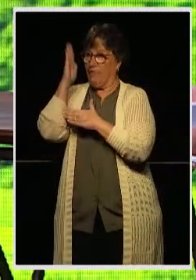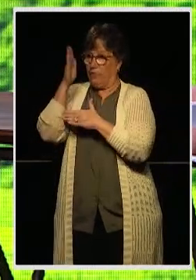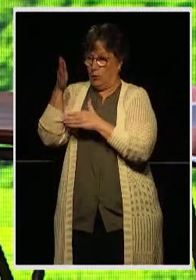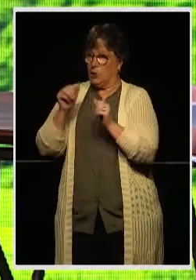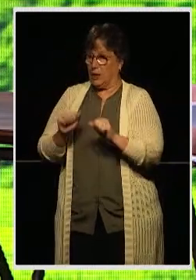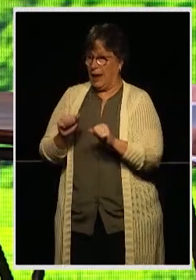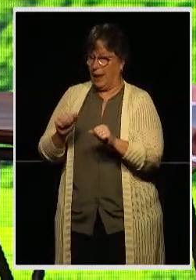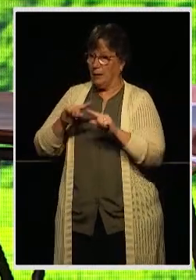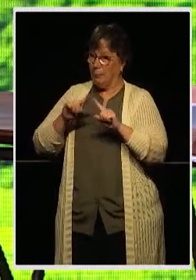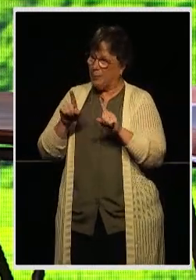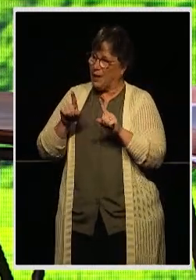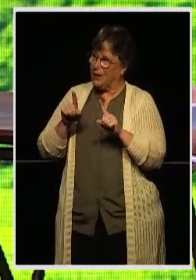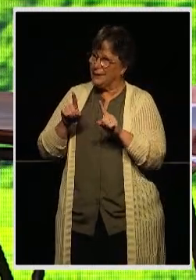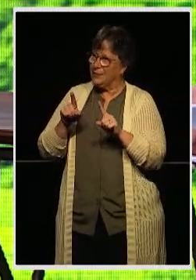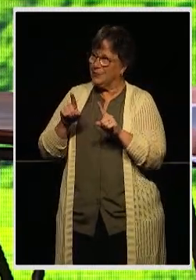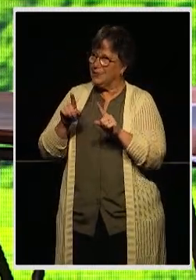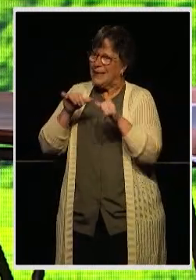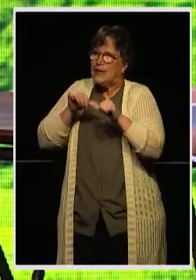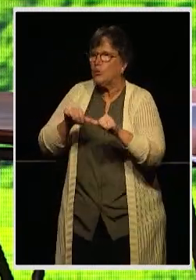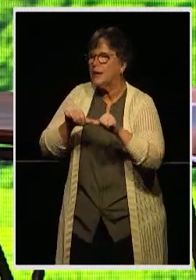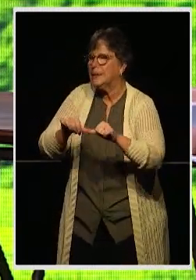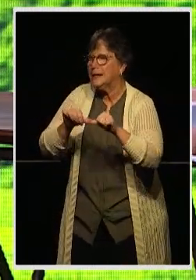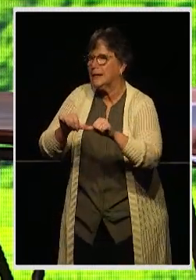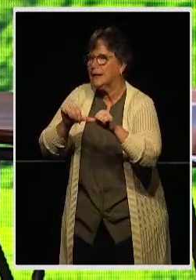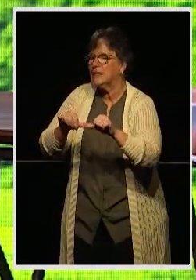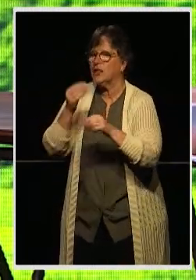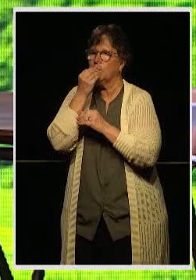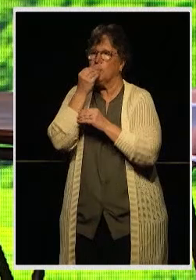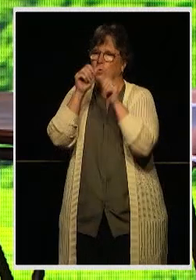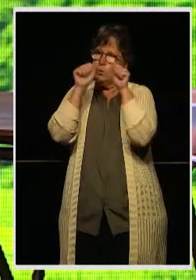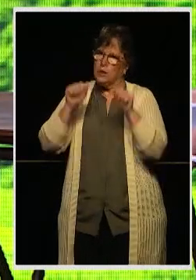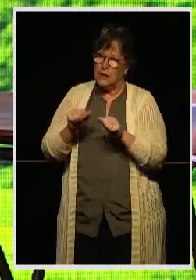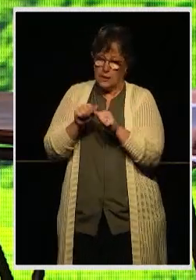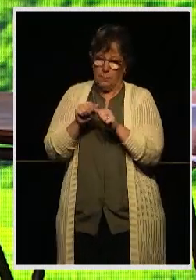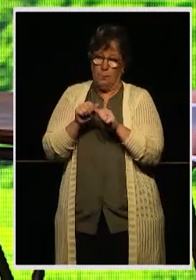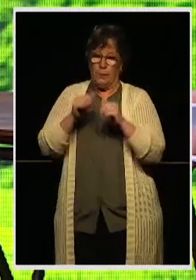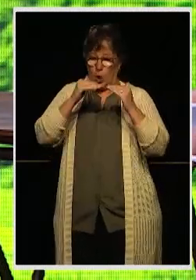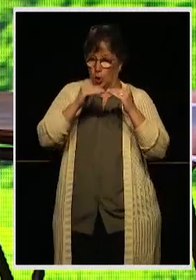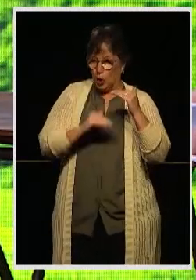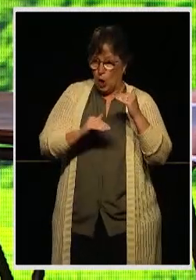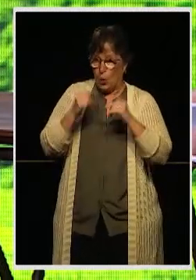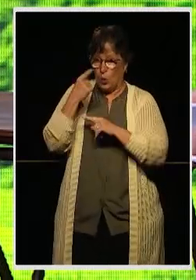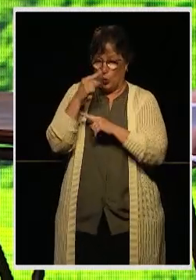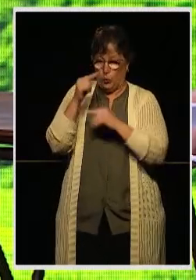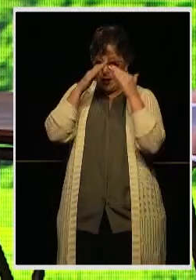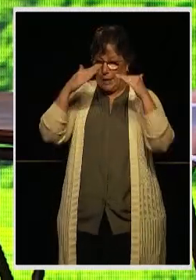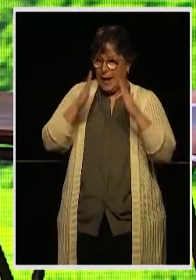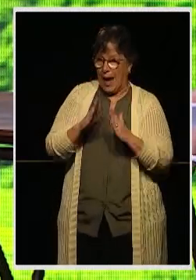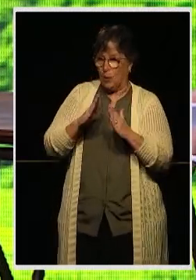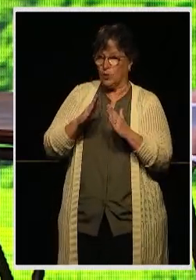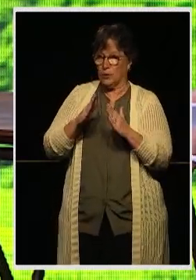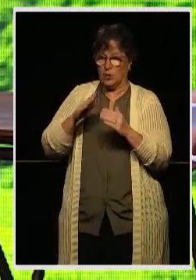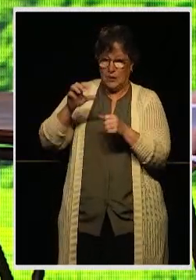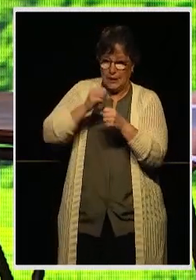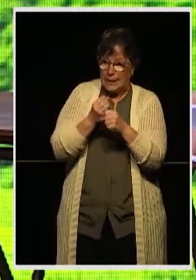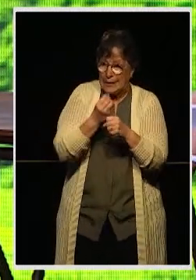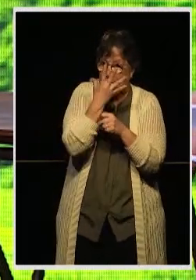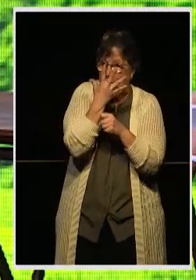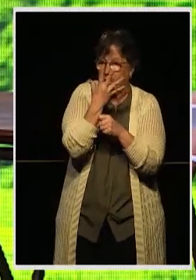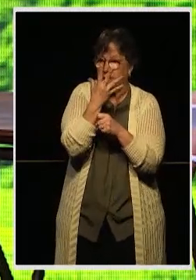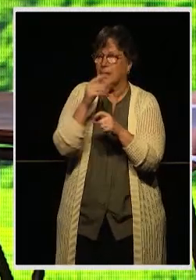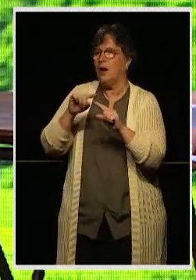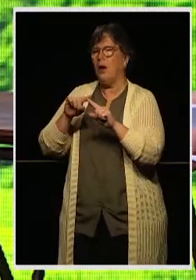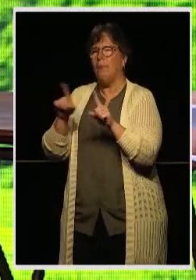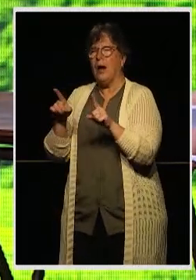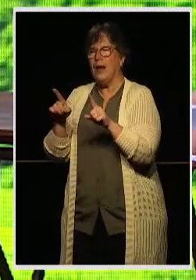in resilience to food systems. It can be low greenhouse gas emitting, but it can also be incredibly resilient because it doesn't have to worry about